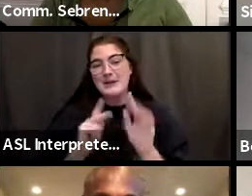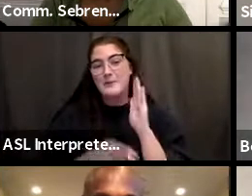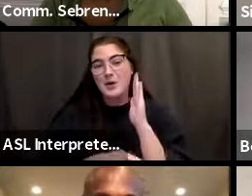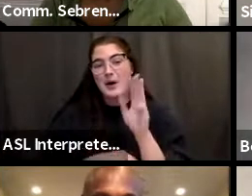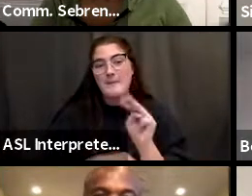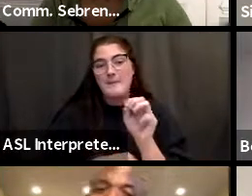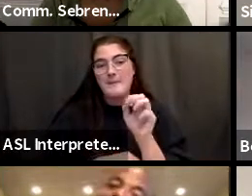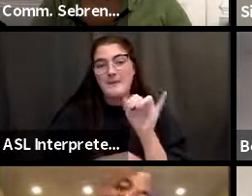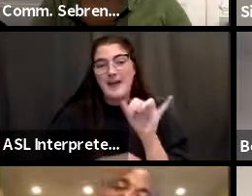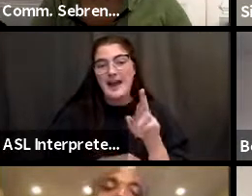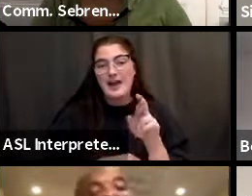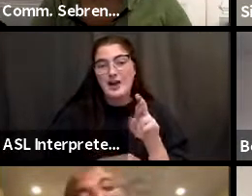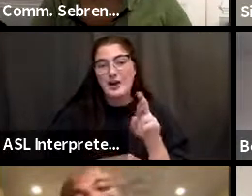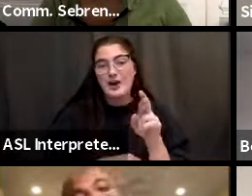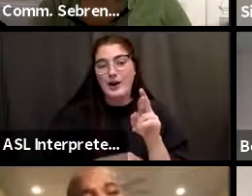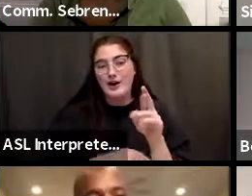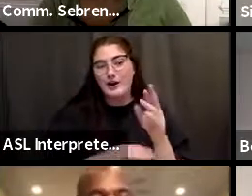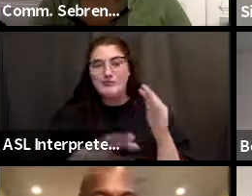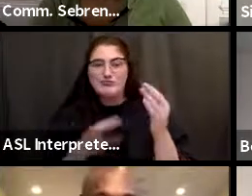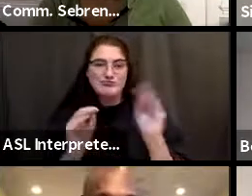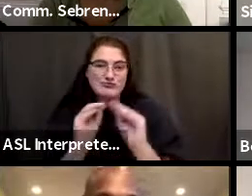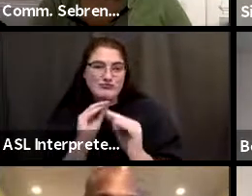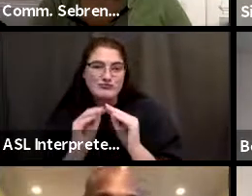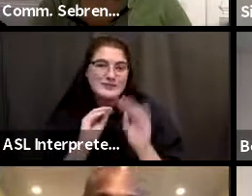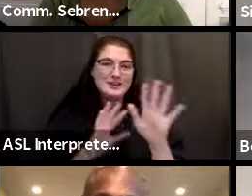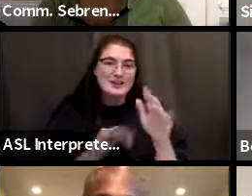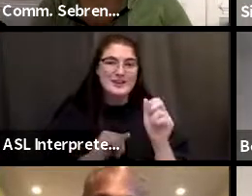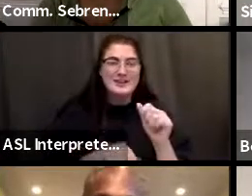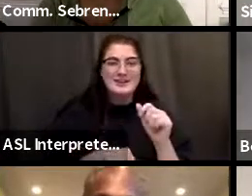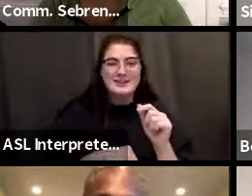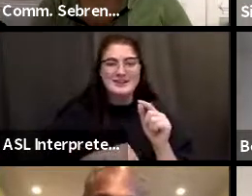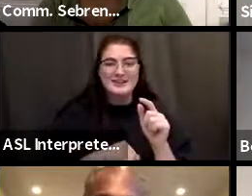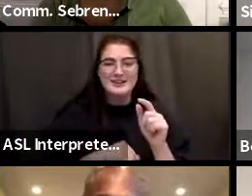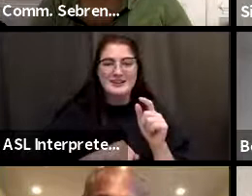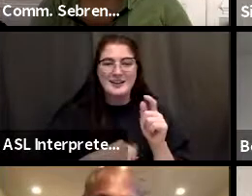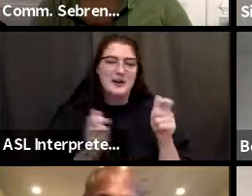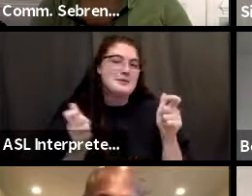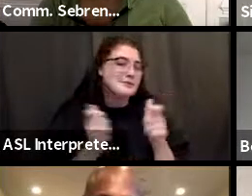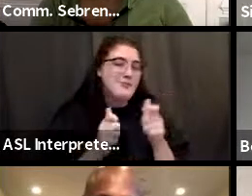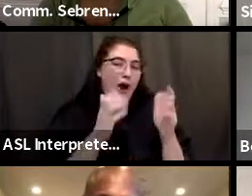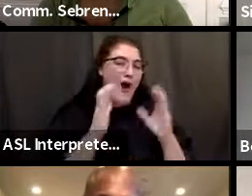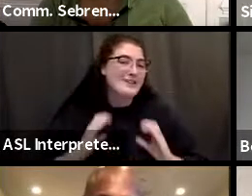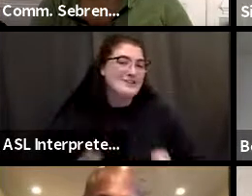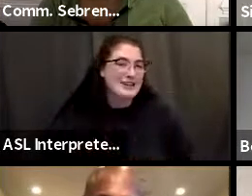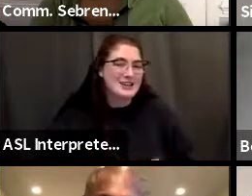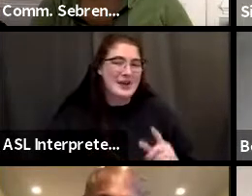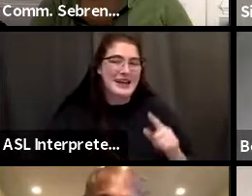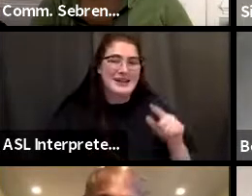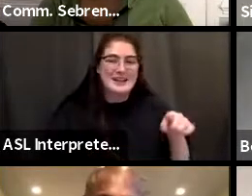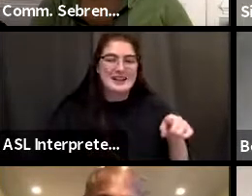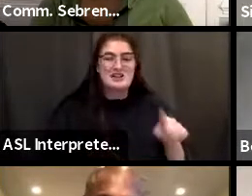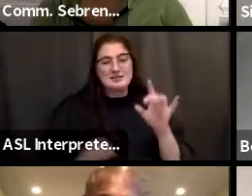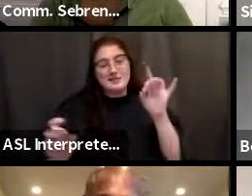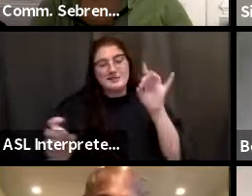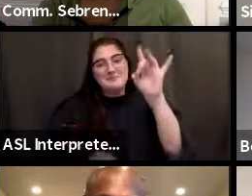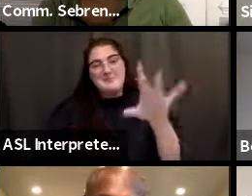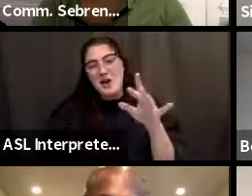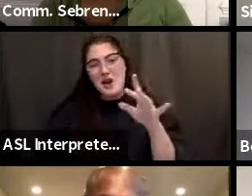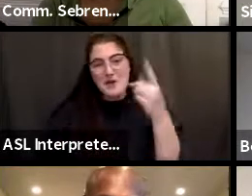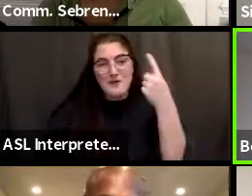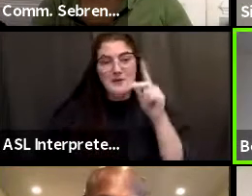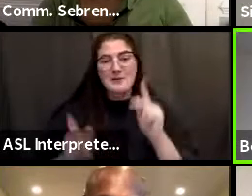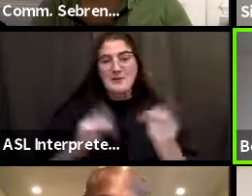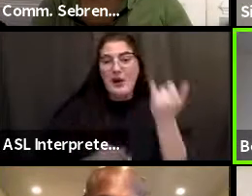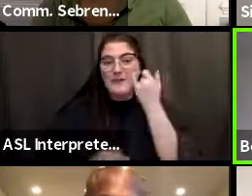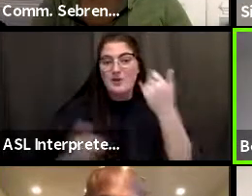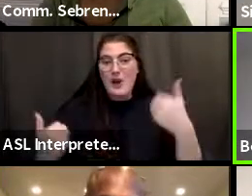to reorganize and reshuffle one of our tiniest constituents. Just a note for folks, if you have a